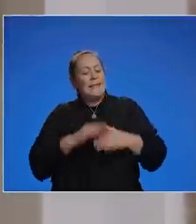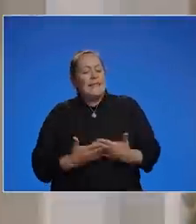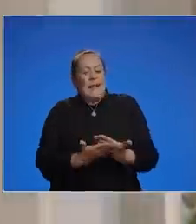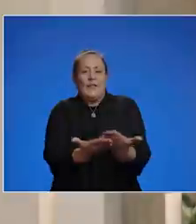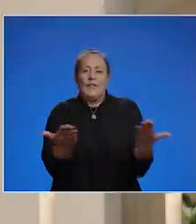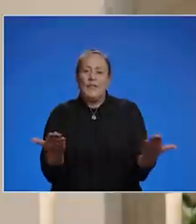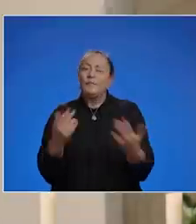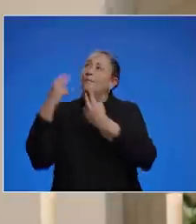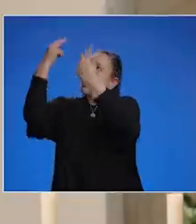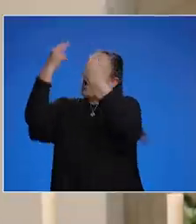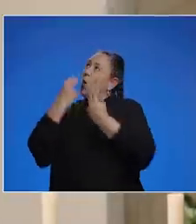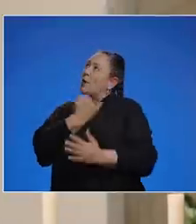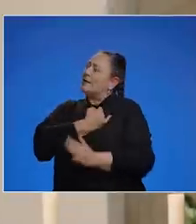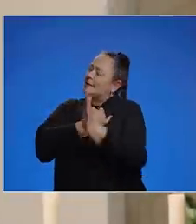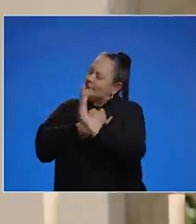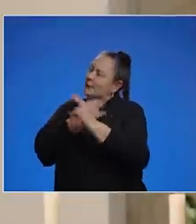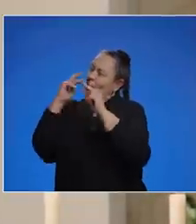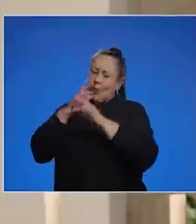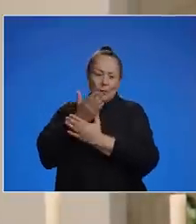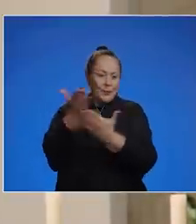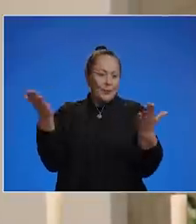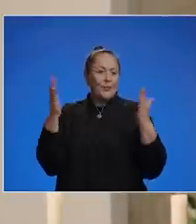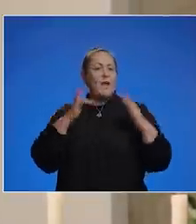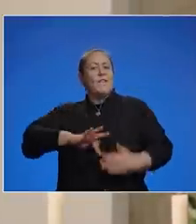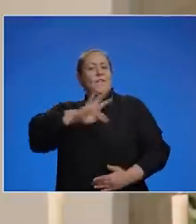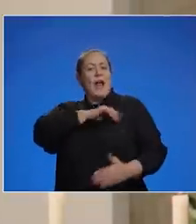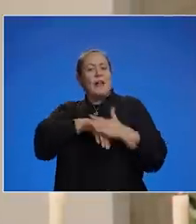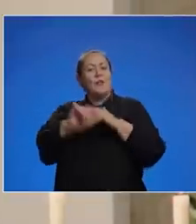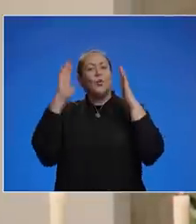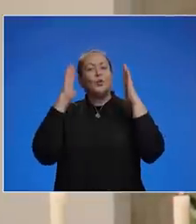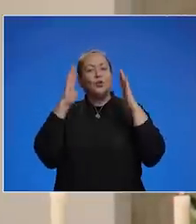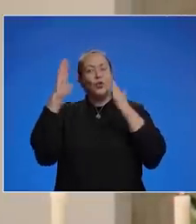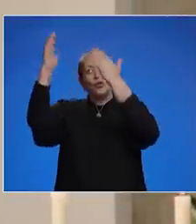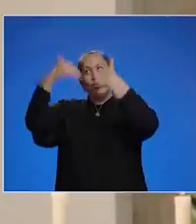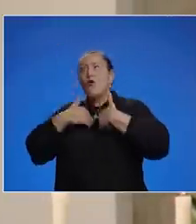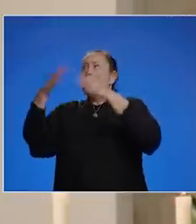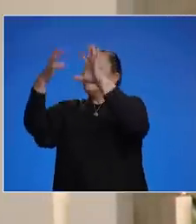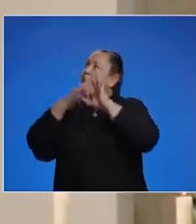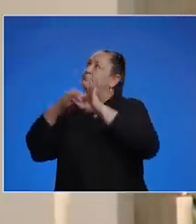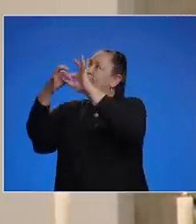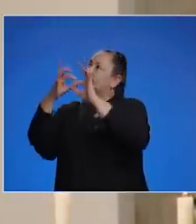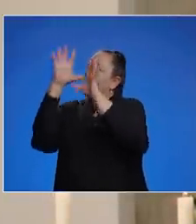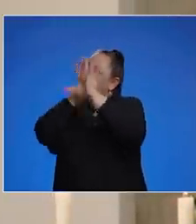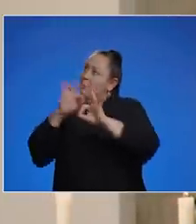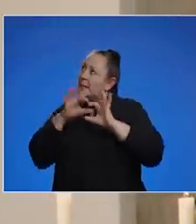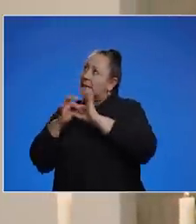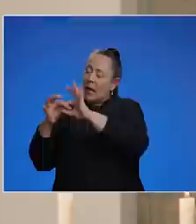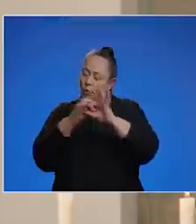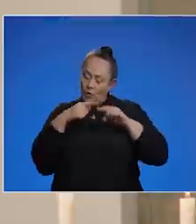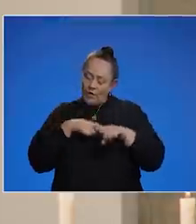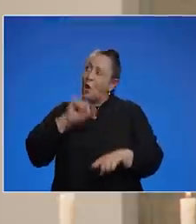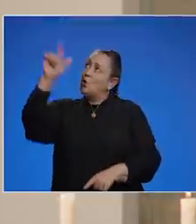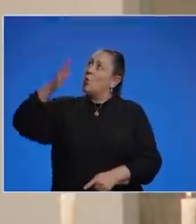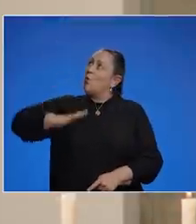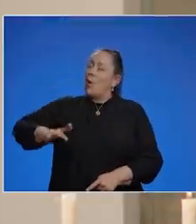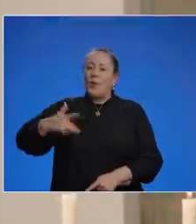you, look not on our sins, but on the faith of your Church, and graciously grant her peace and unity in accordance with